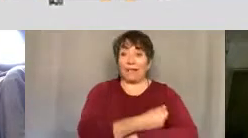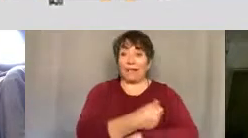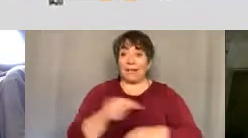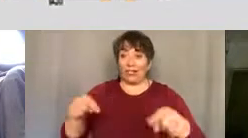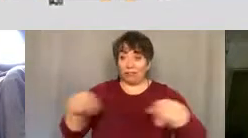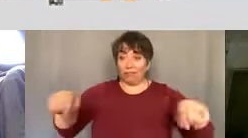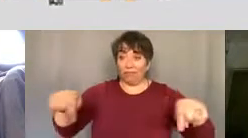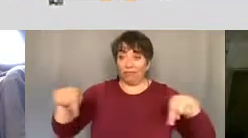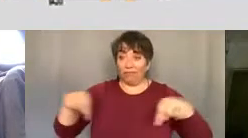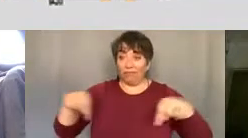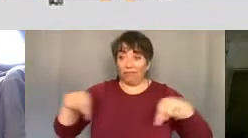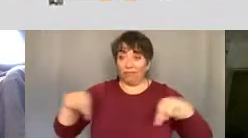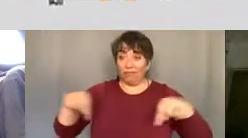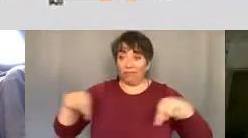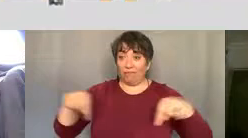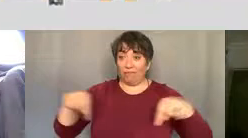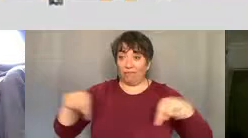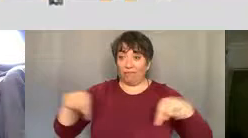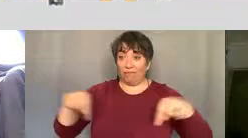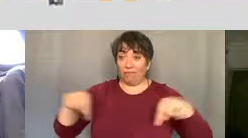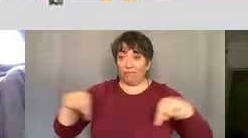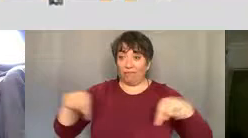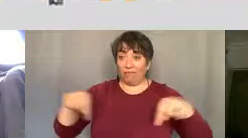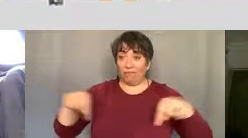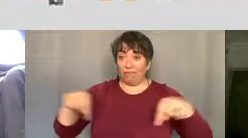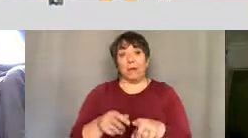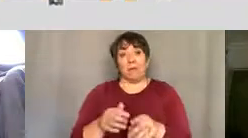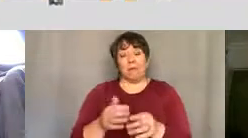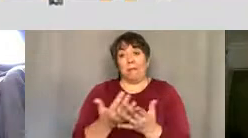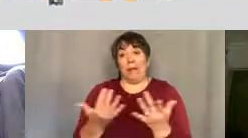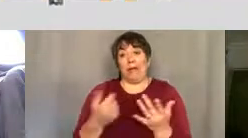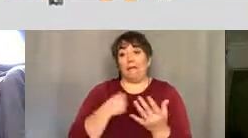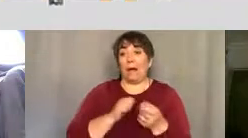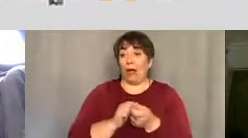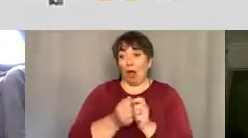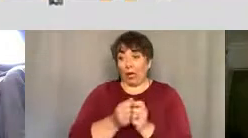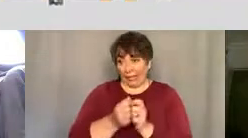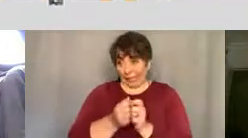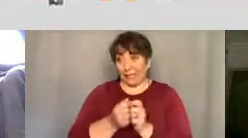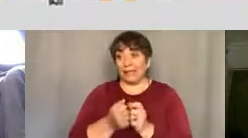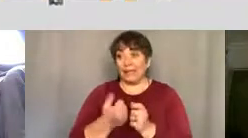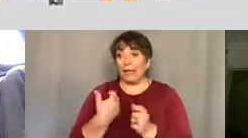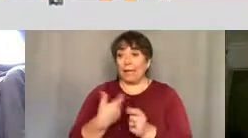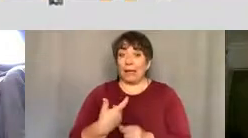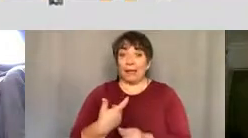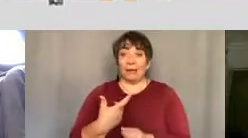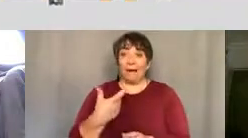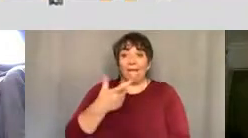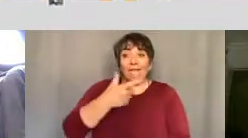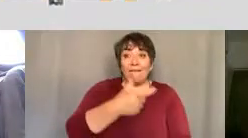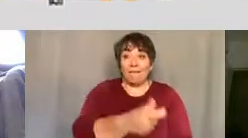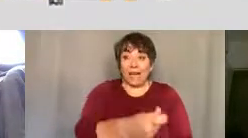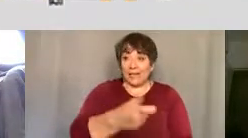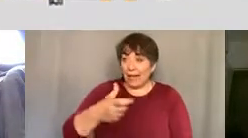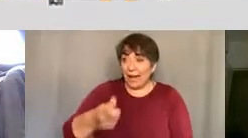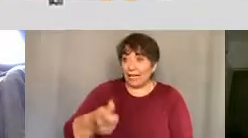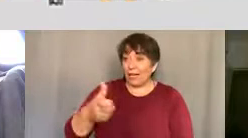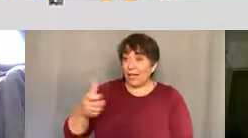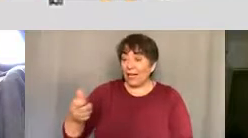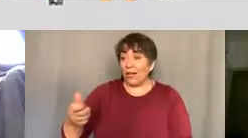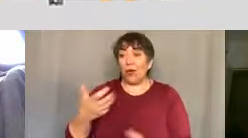on the ground. So many of my colleagues within my team have been vaccinating patients or supporting the drawing up